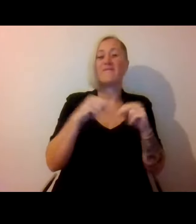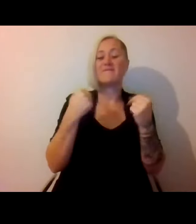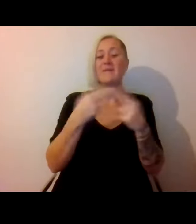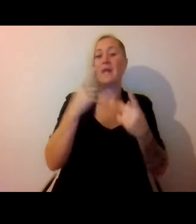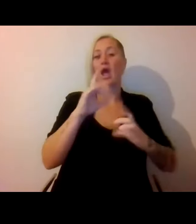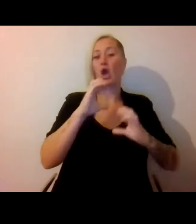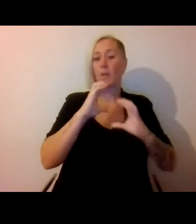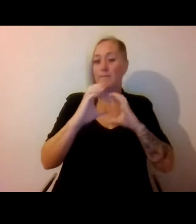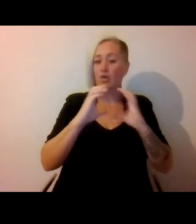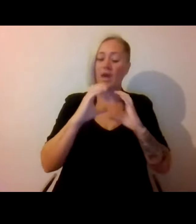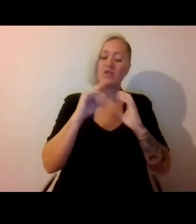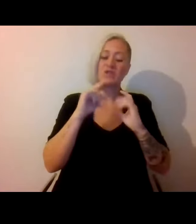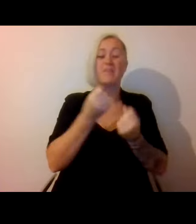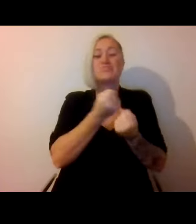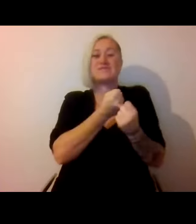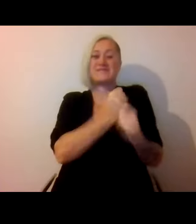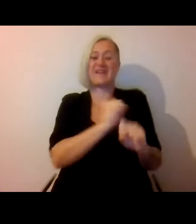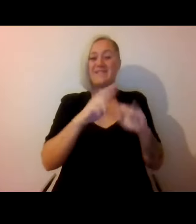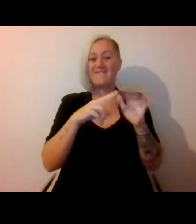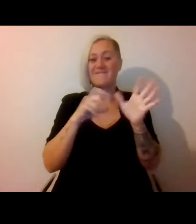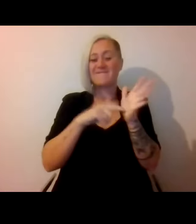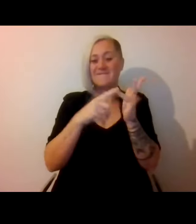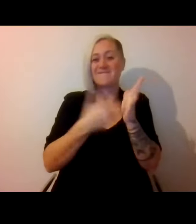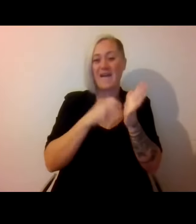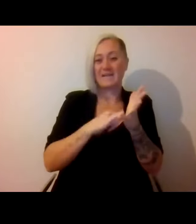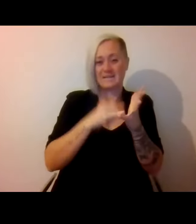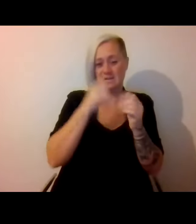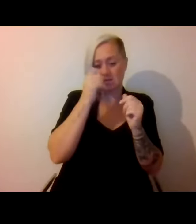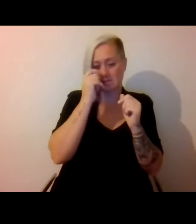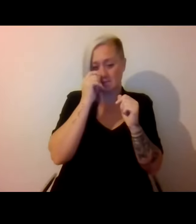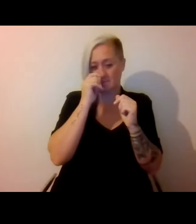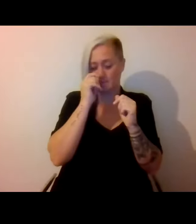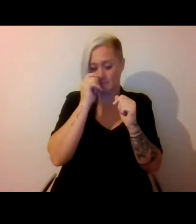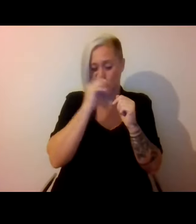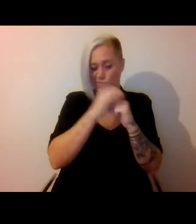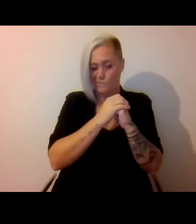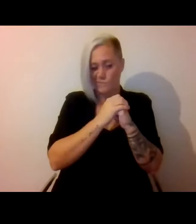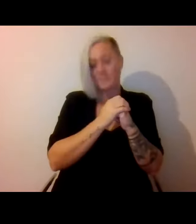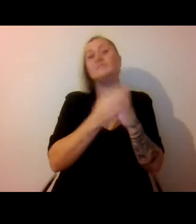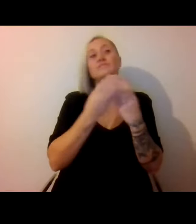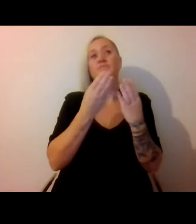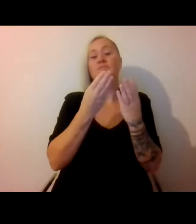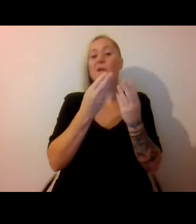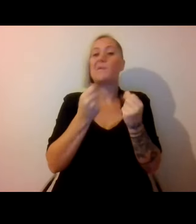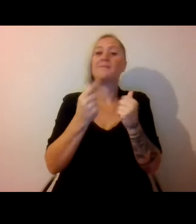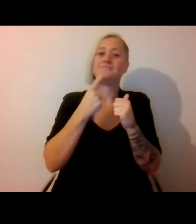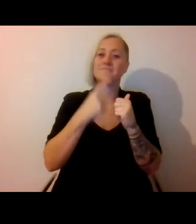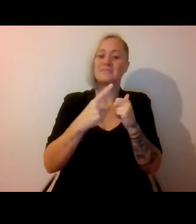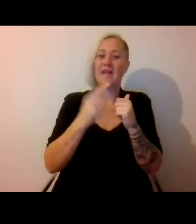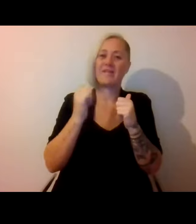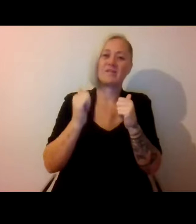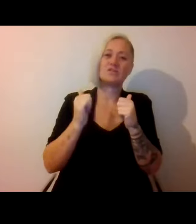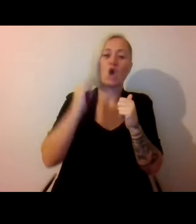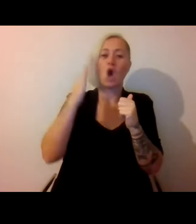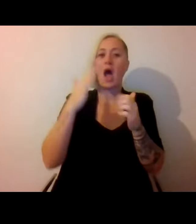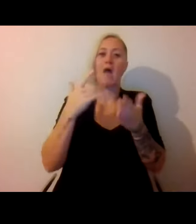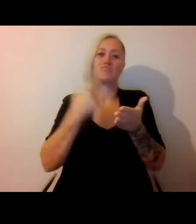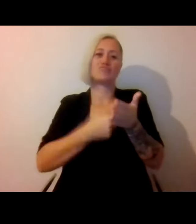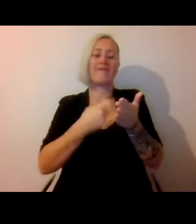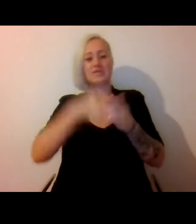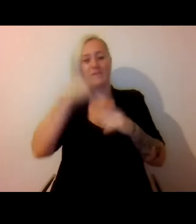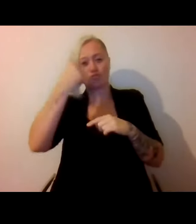protective factors against these disparities. Indeed, some claim that the higher prevalence of trauma